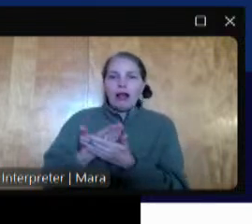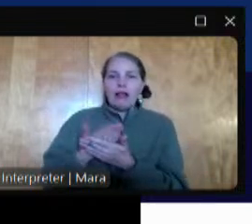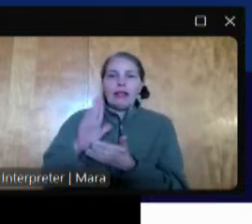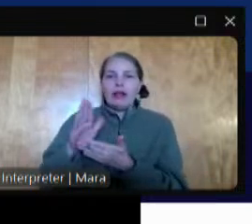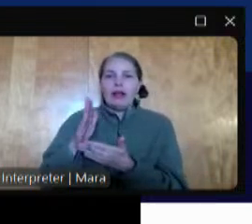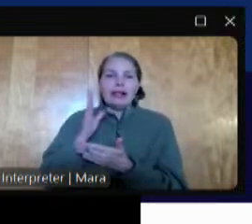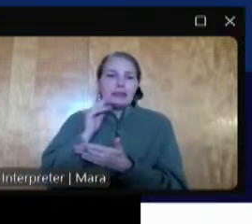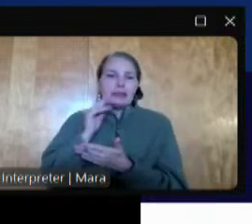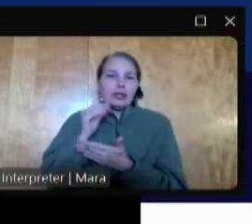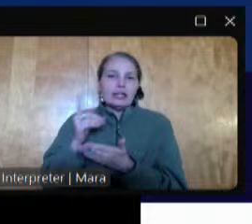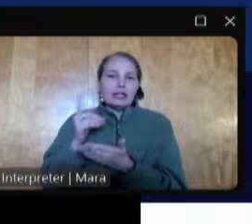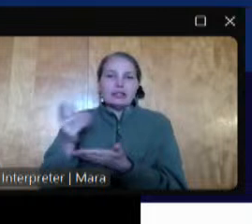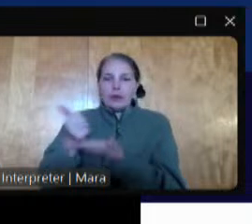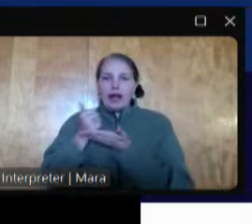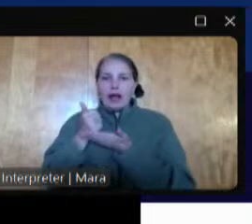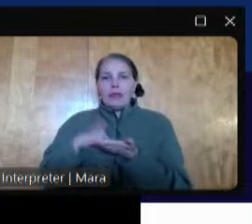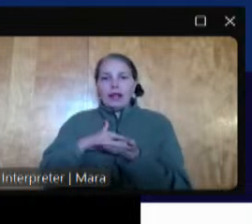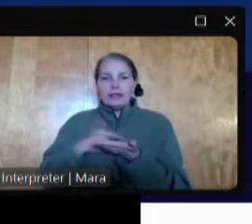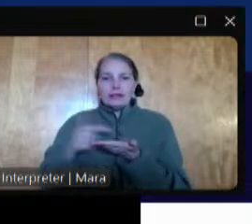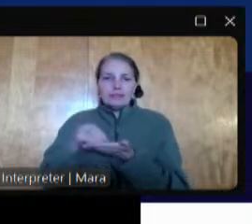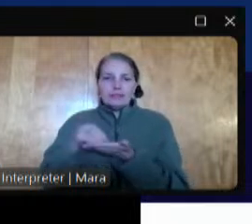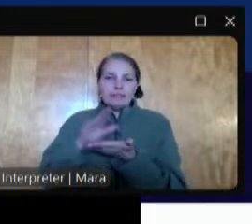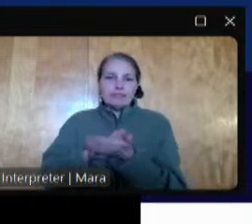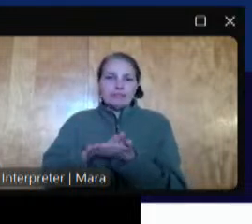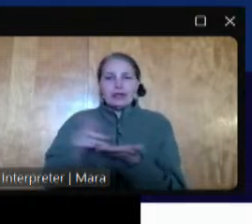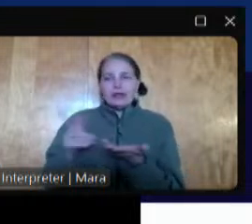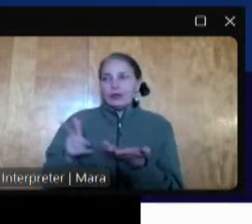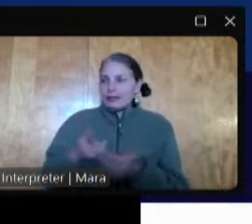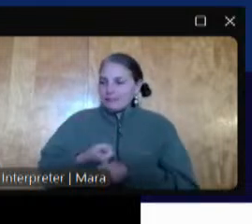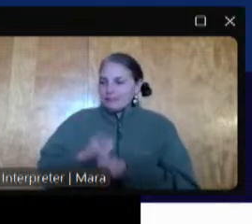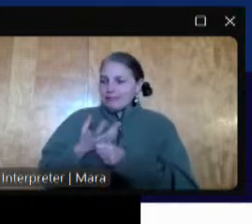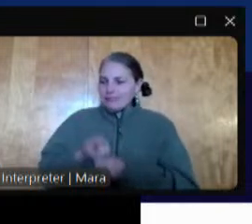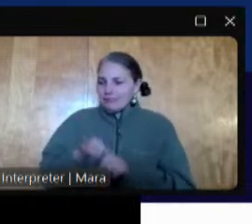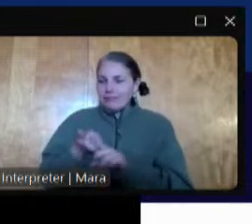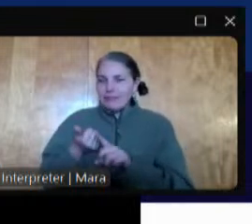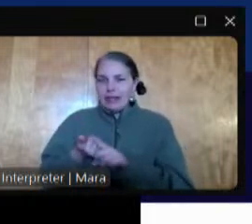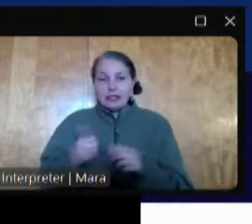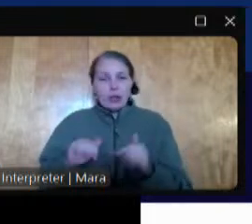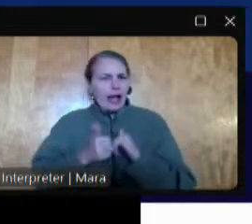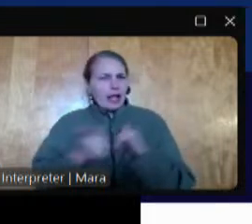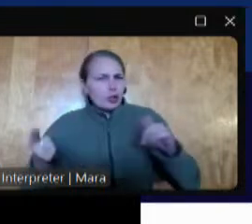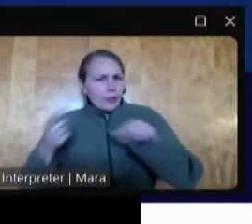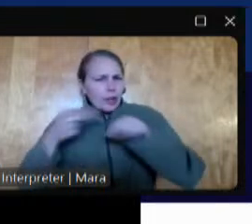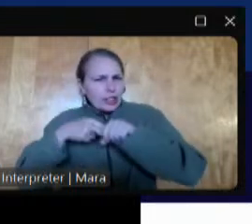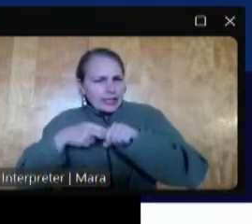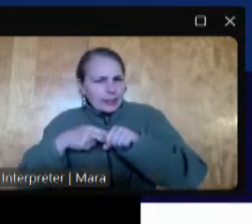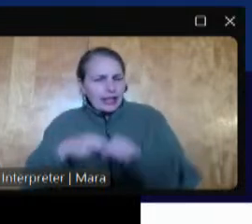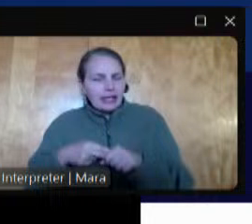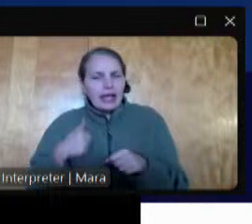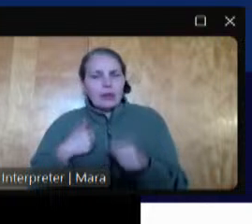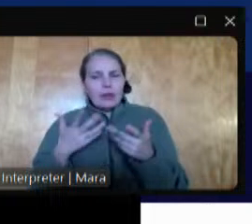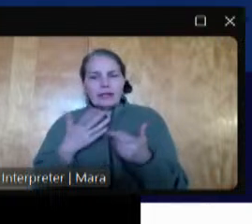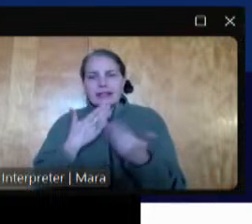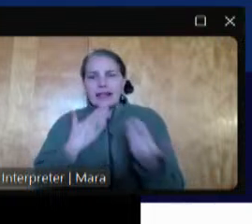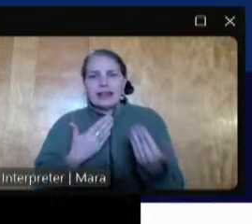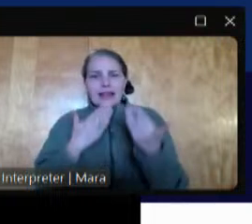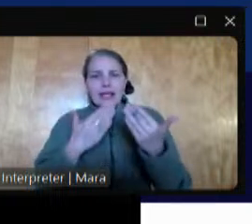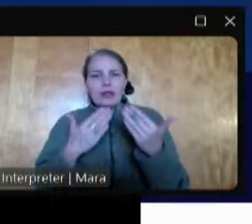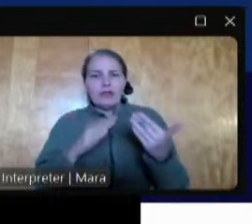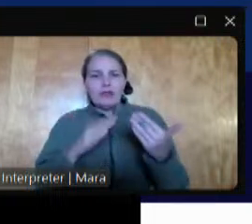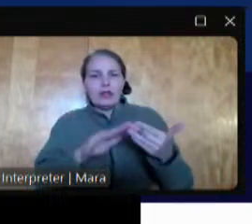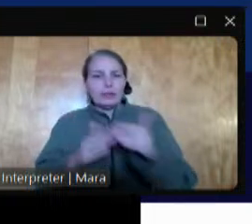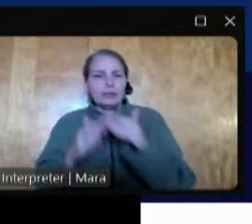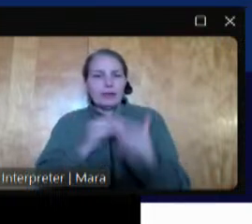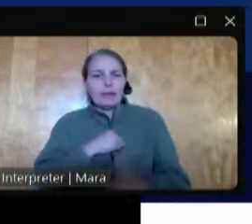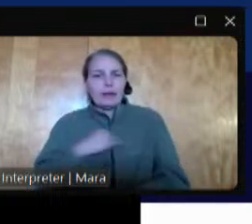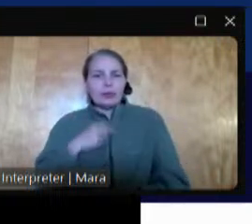and so that you can feel like your voice is heard. So how to participate? Again, want to extend a note of thanks to the community members who came out